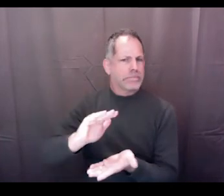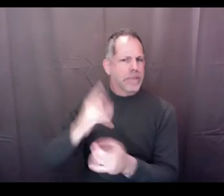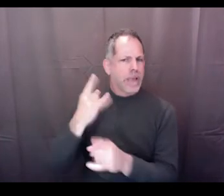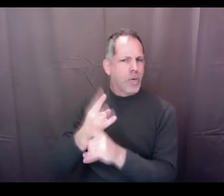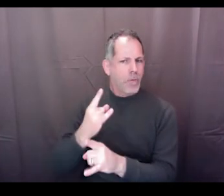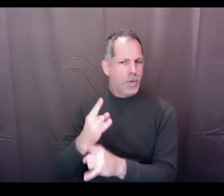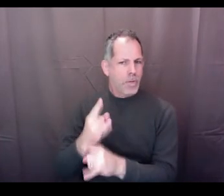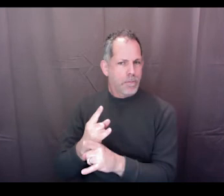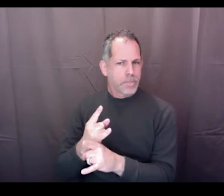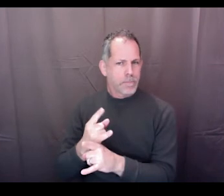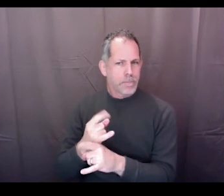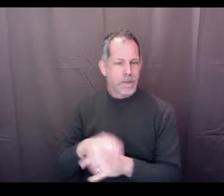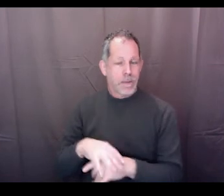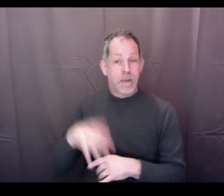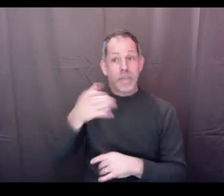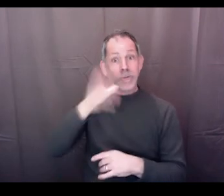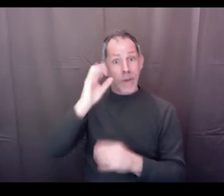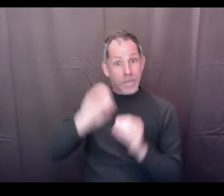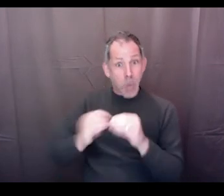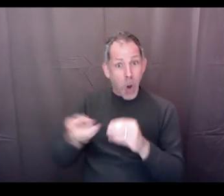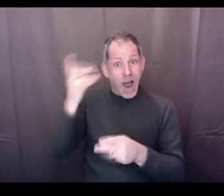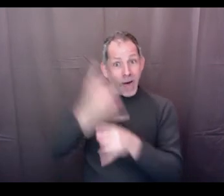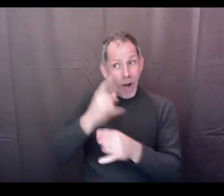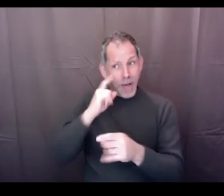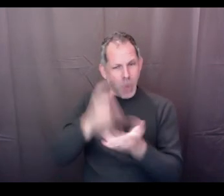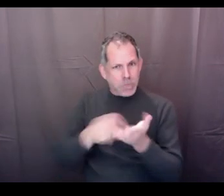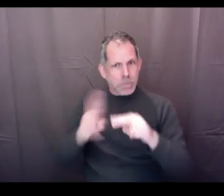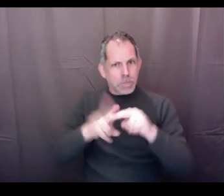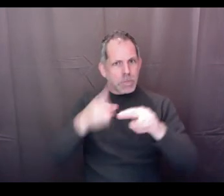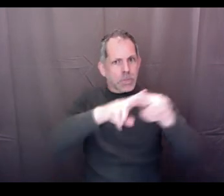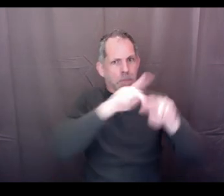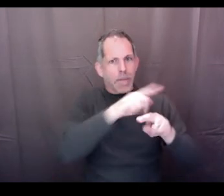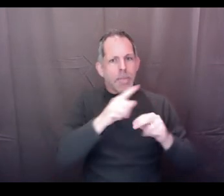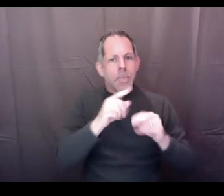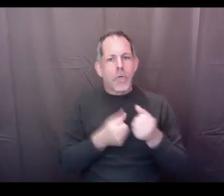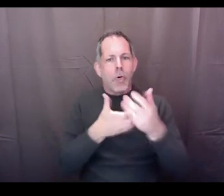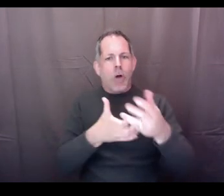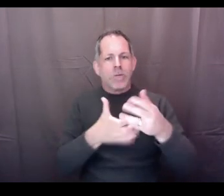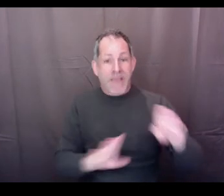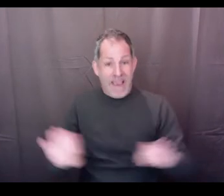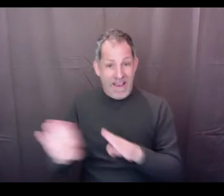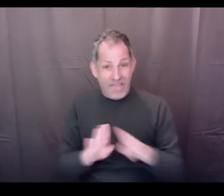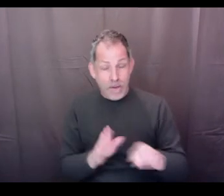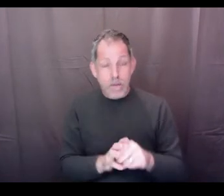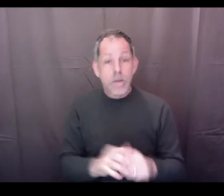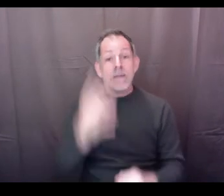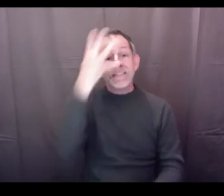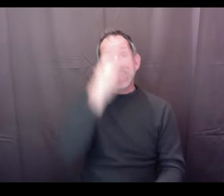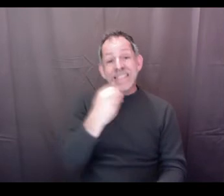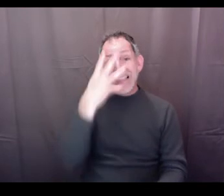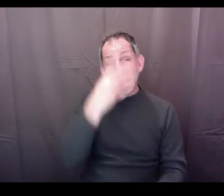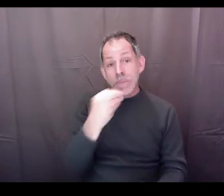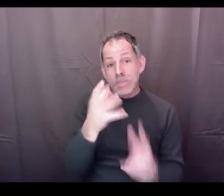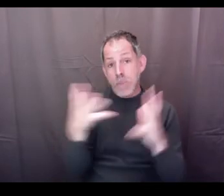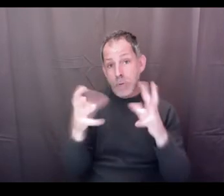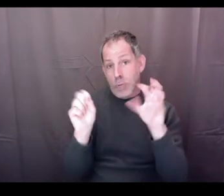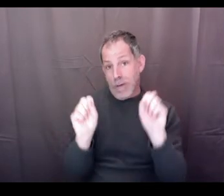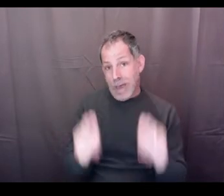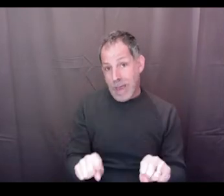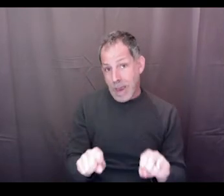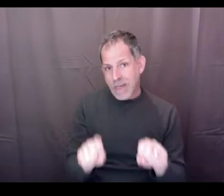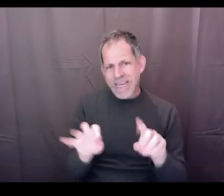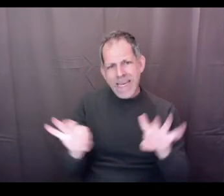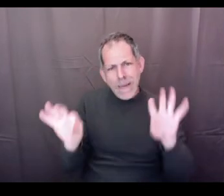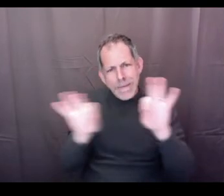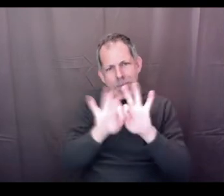to result in behavior that we don't really want to see. Sleep is really important. One of the things that I